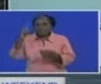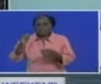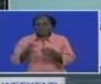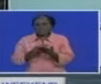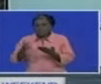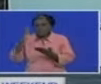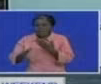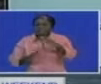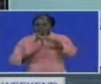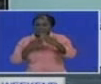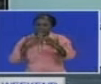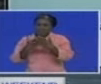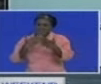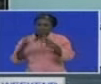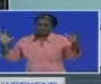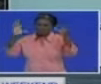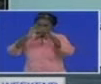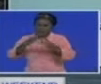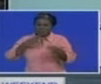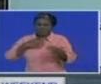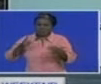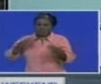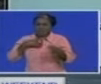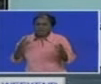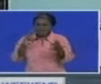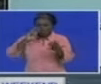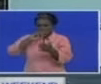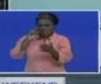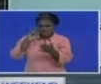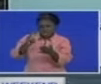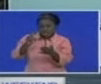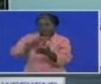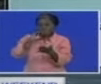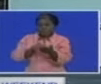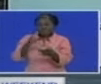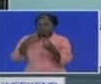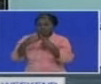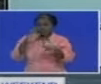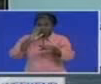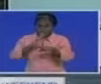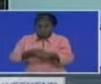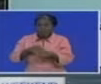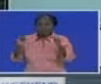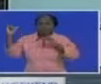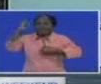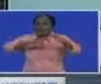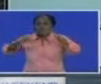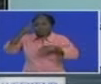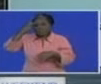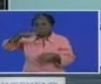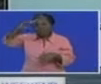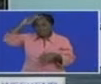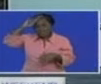Prime. Many thanks again for joining us. We will be having Checkpoint later on, and today we'll be talking about Kenya's foreign policy